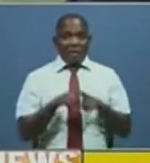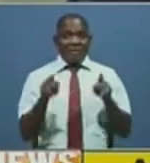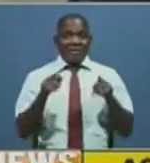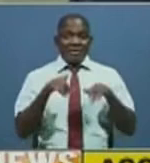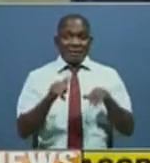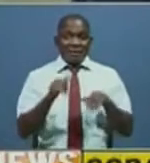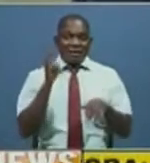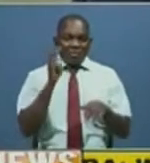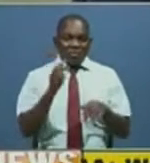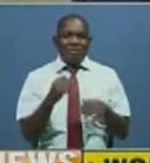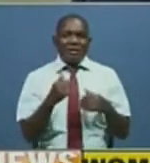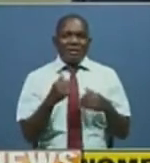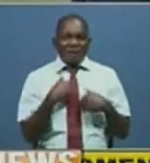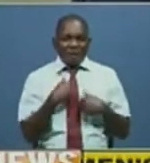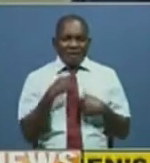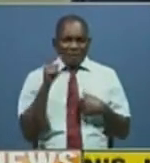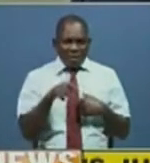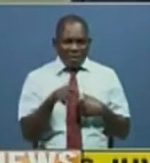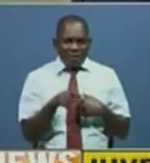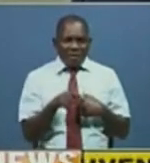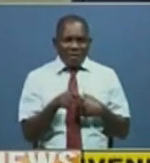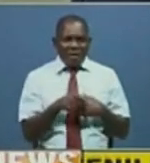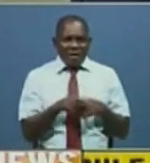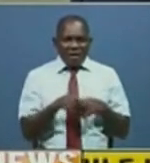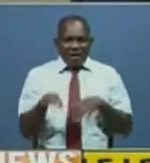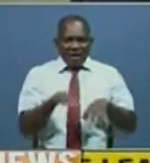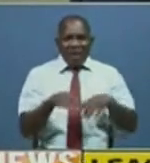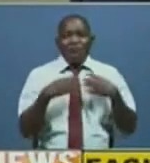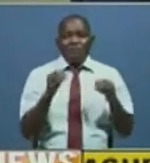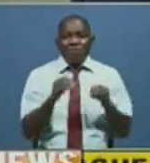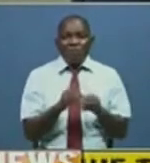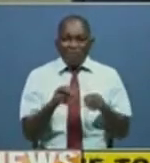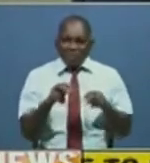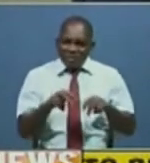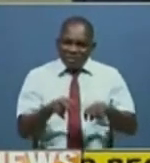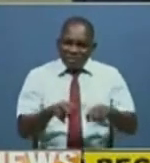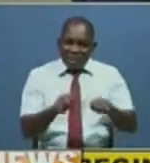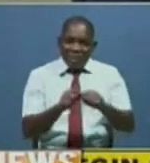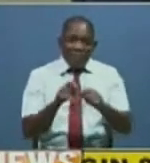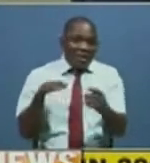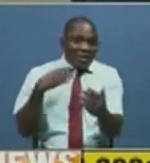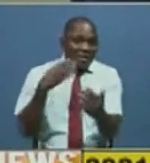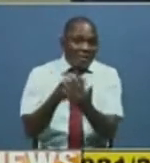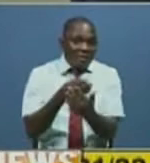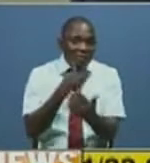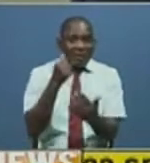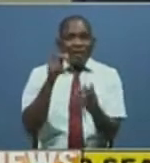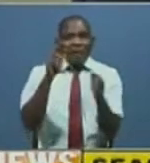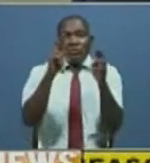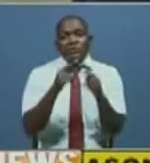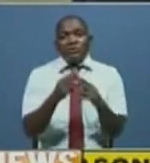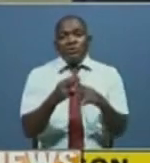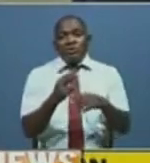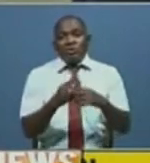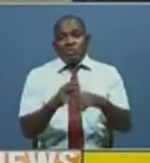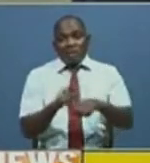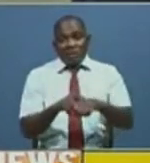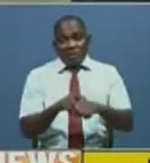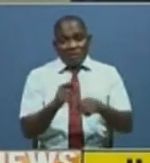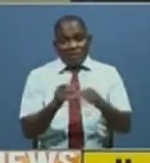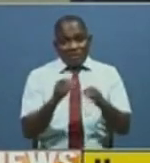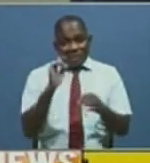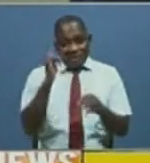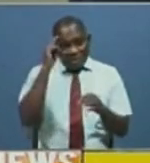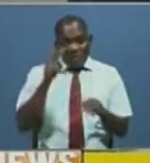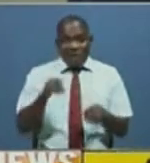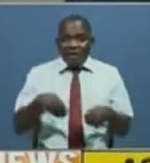we will have to be more radical in our efforts to achieve results in the short term if Ghana is to deliver a big